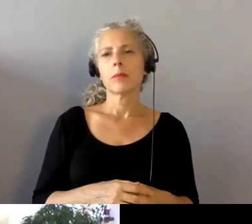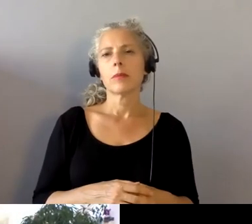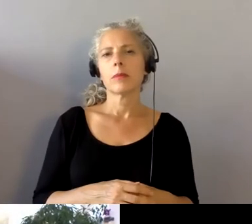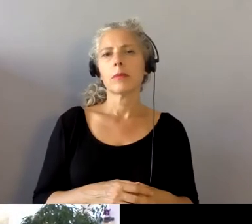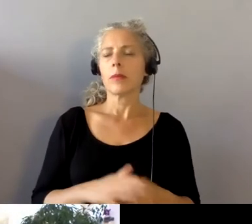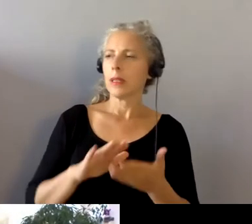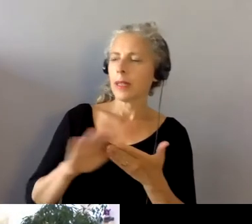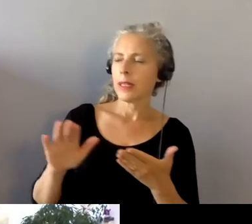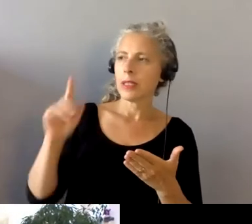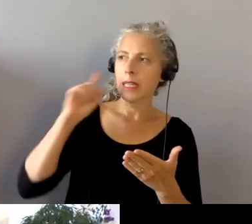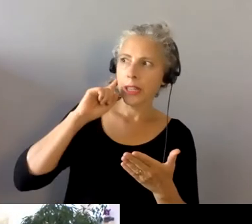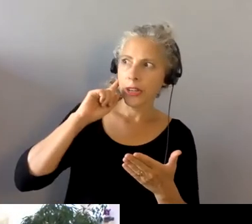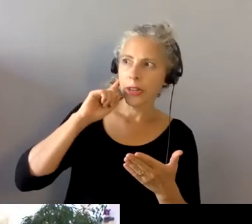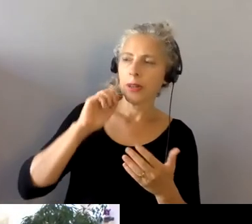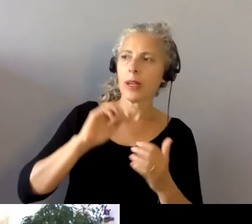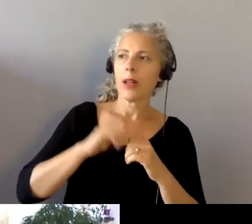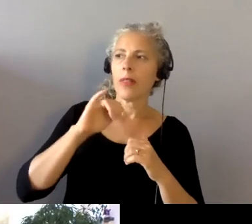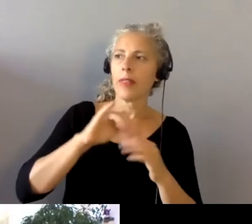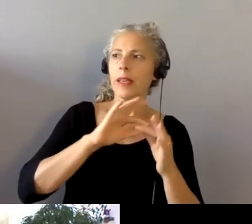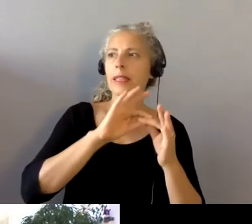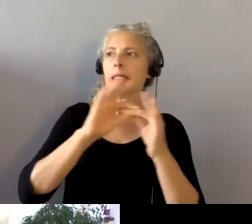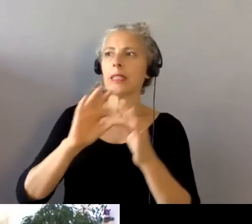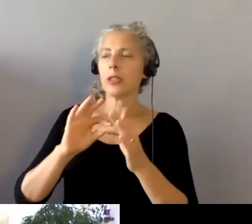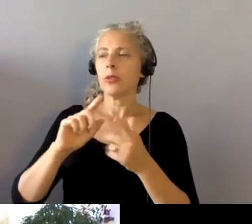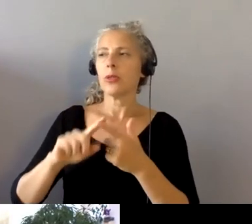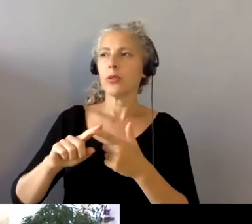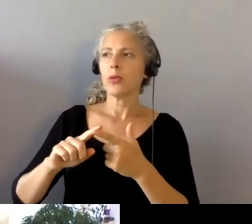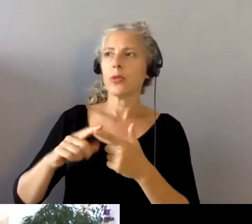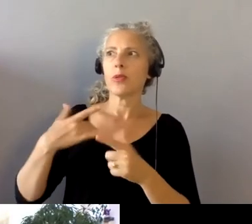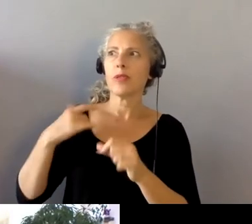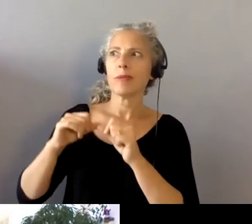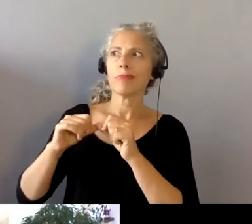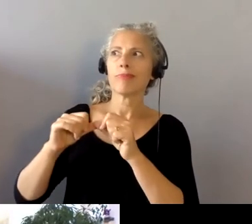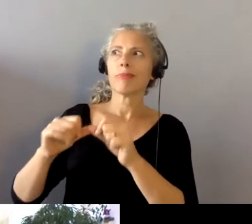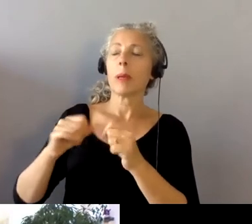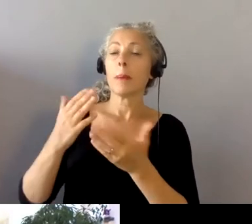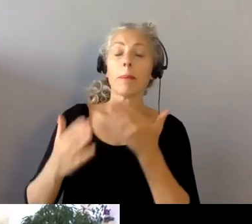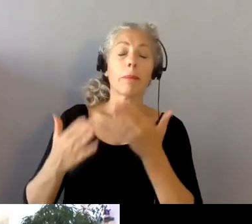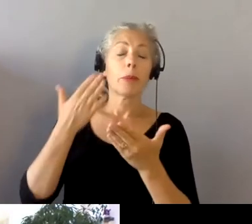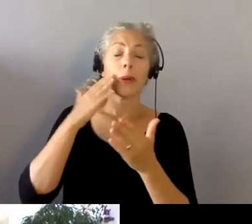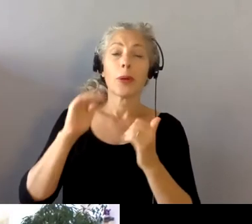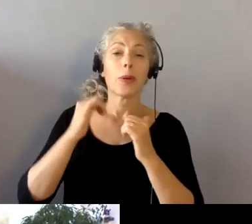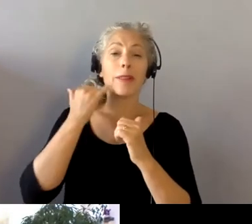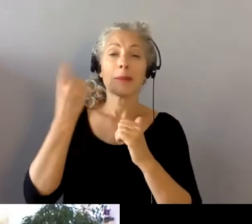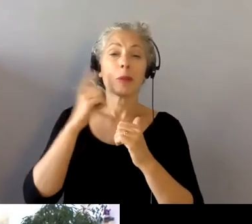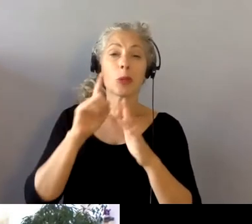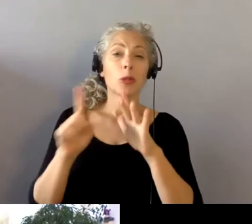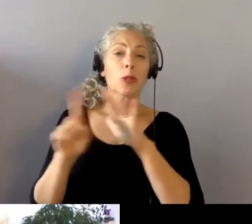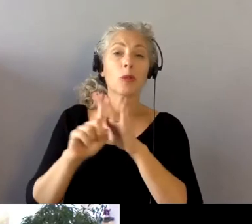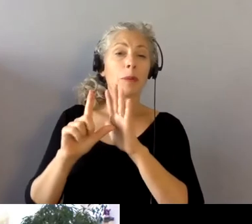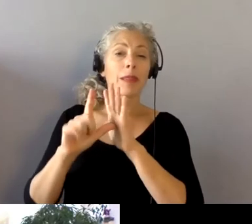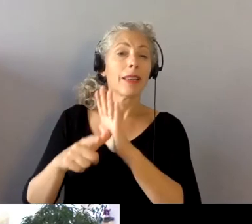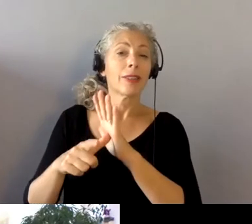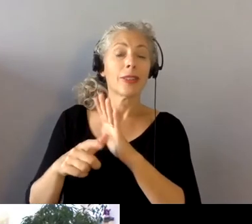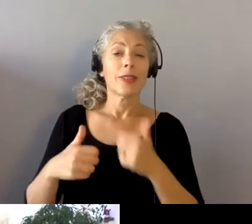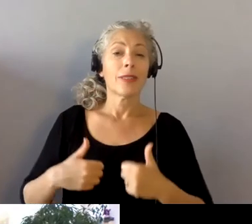nice to kind of hear how that kind of continues to resonate, right? We don't know how things might show up later in our lives. And I